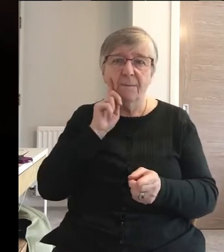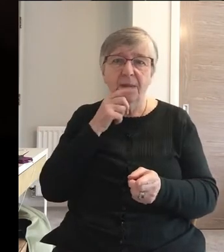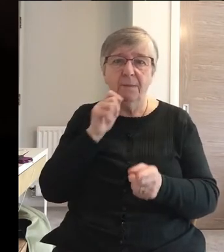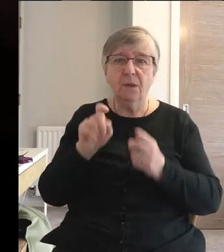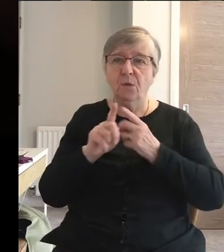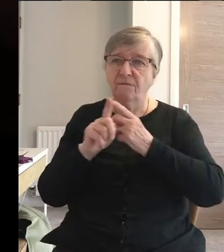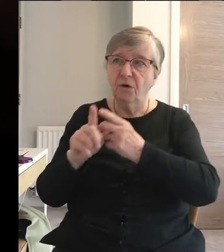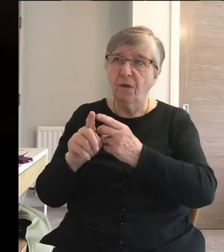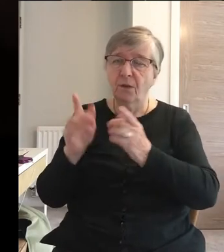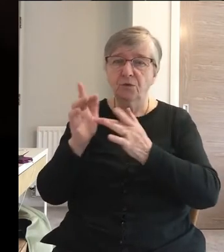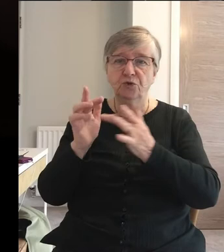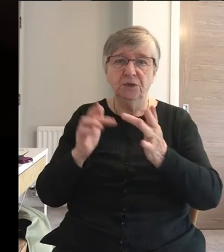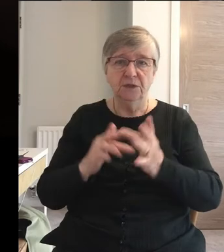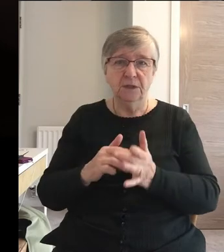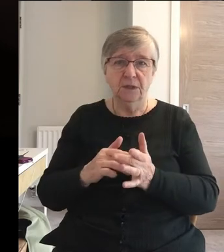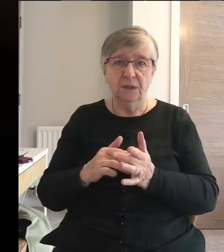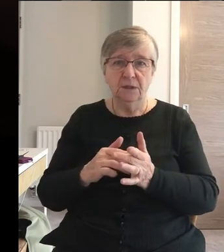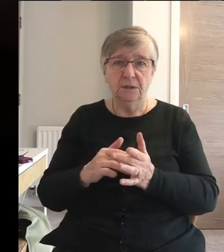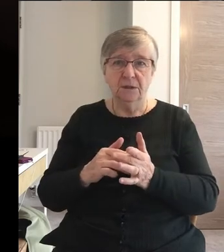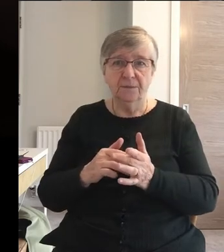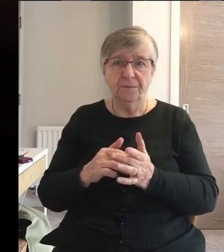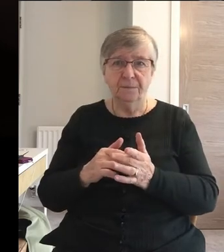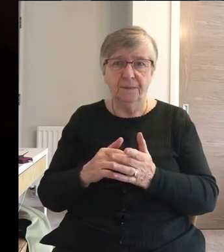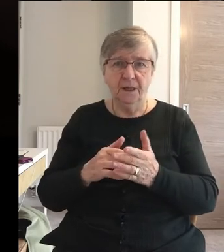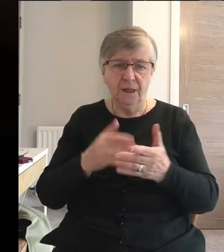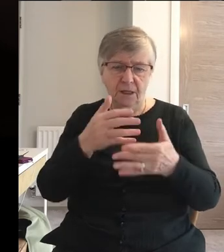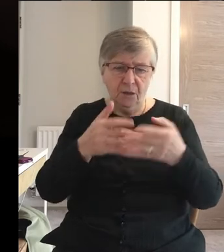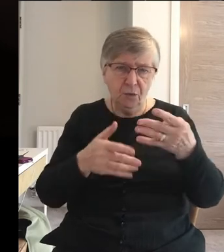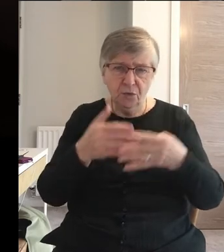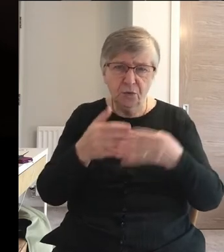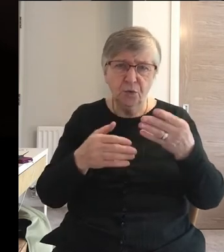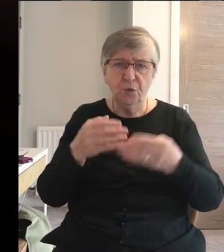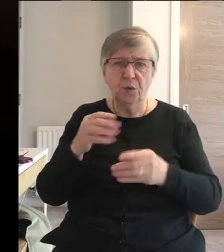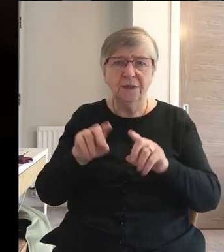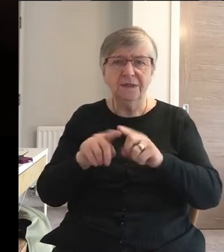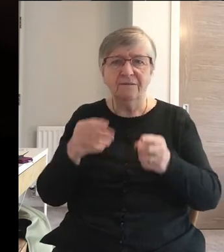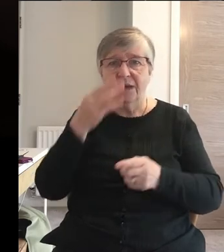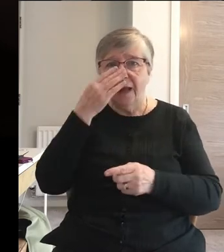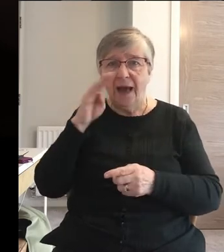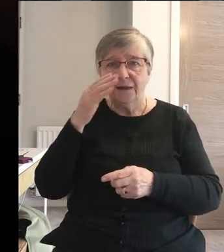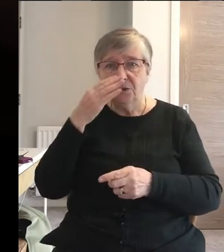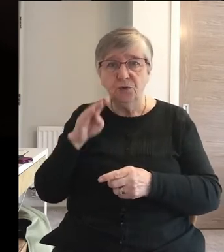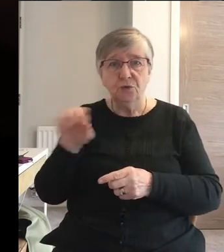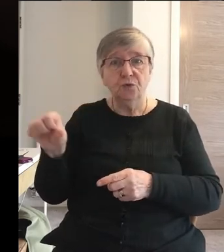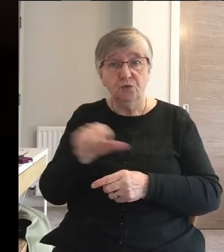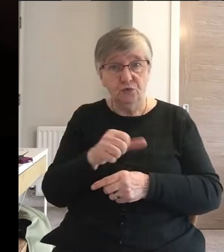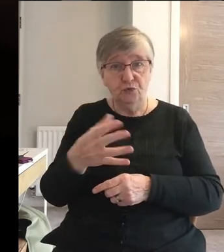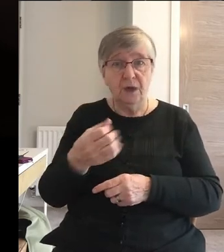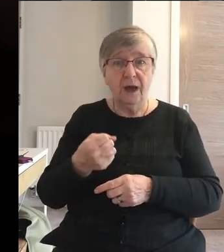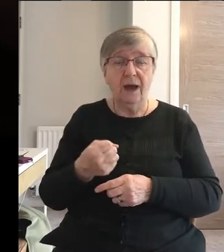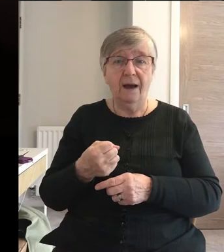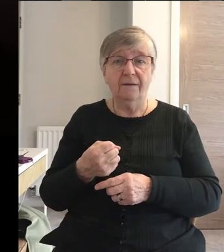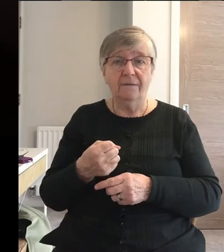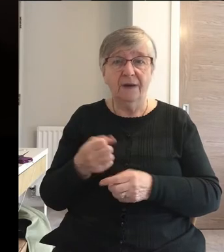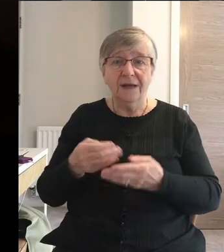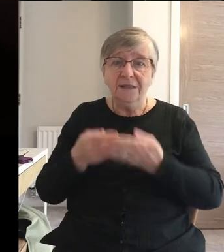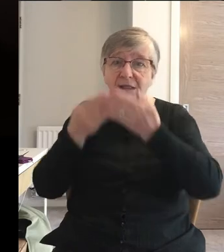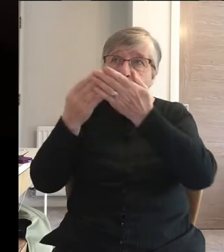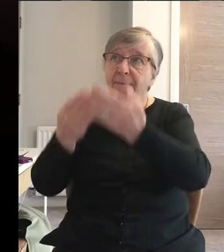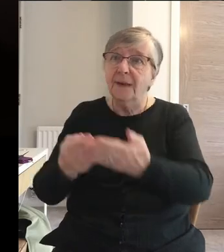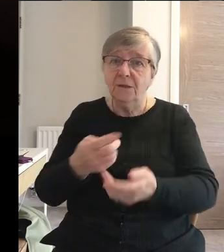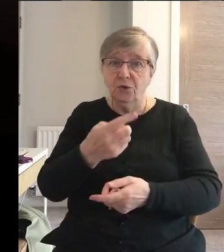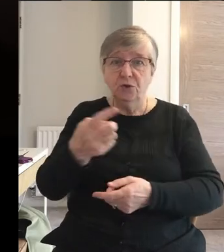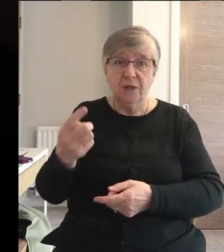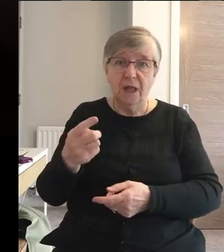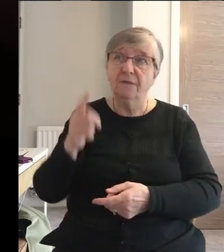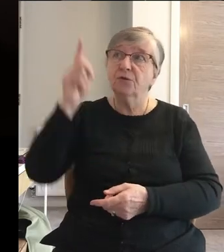followers. He runs quickly through a number of attitudes that we should have. Submit